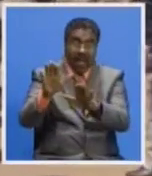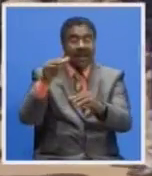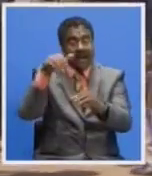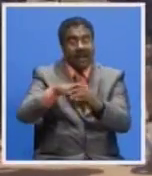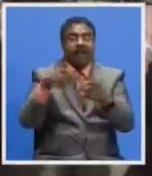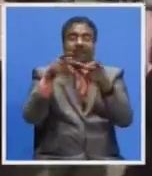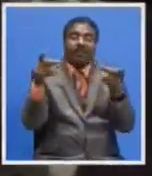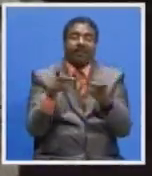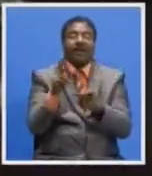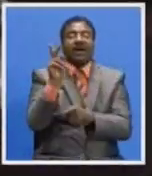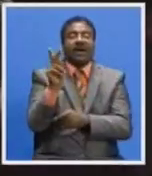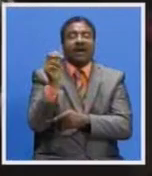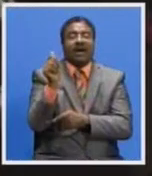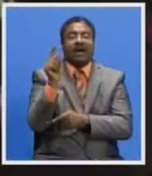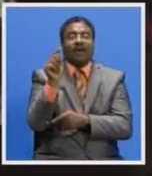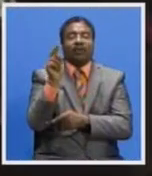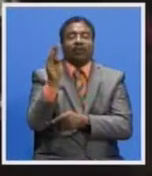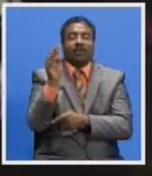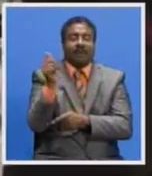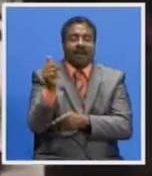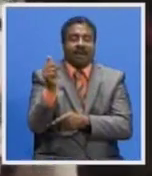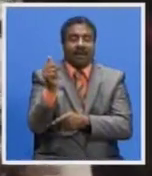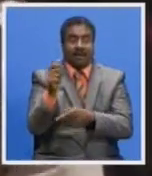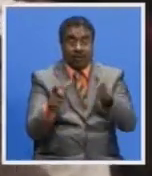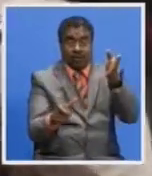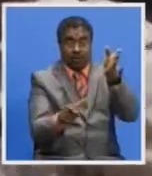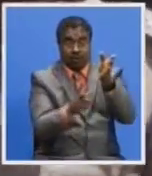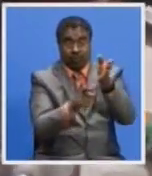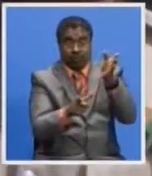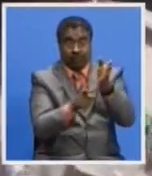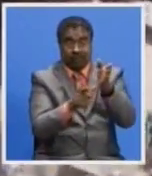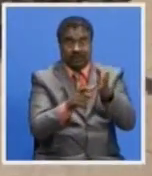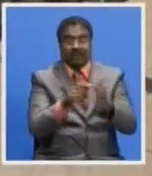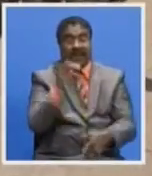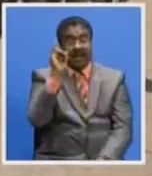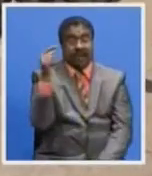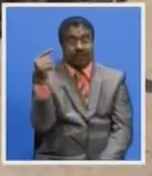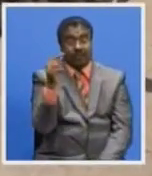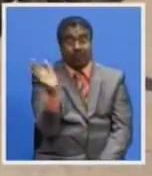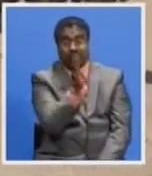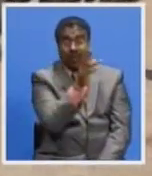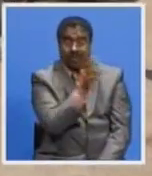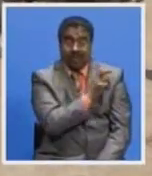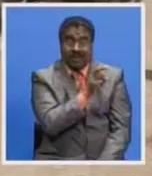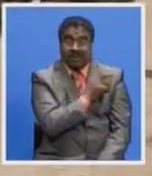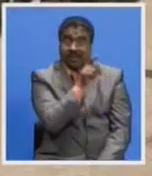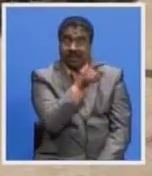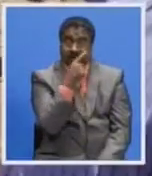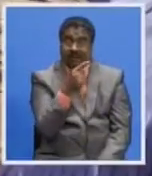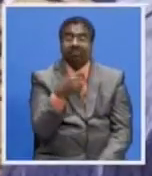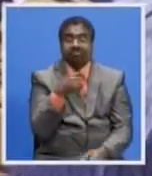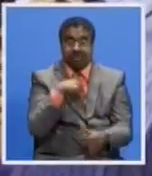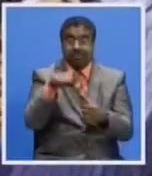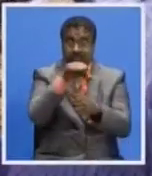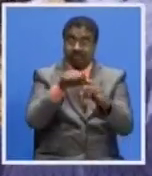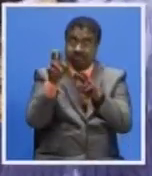is concerned. The Deputy Inspector General of Police in charge of operations, Boni Kapeso, has checked on the situation in the area and